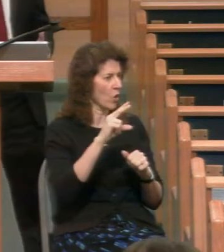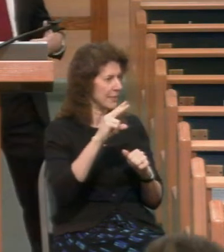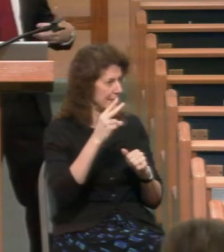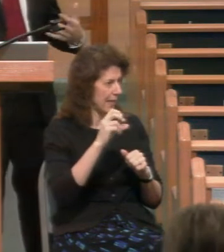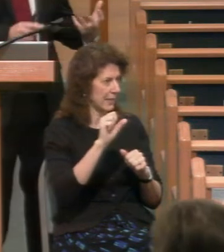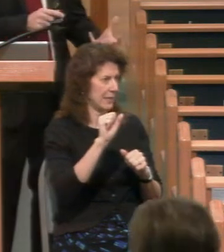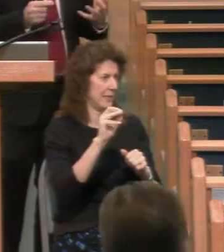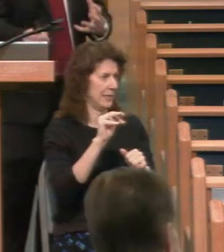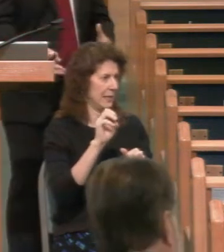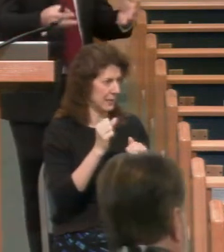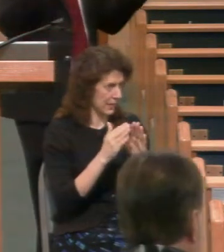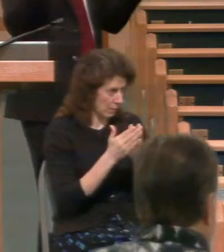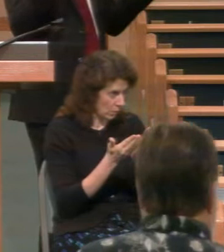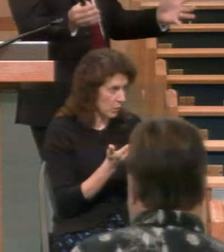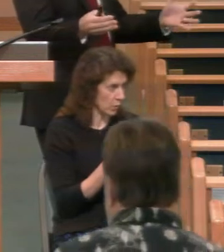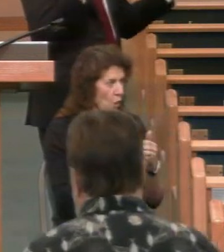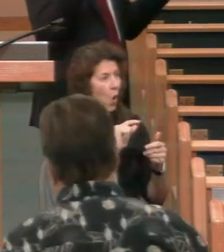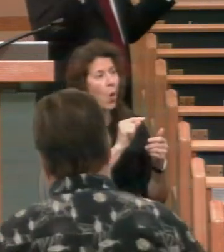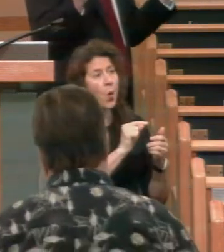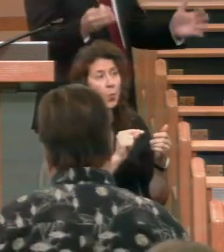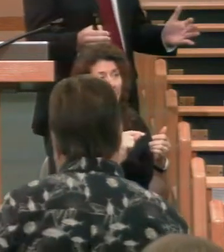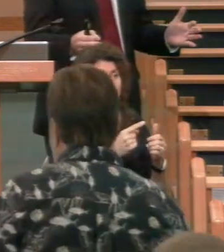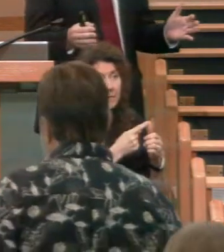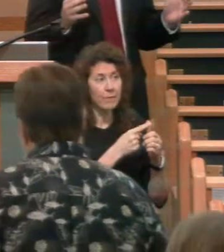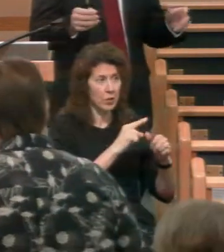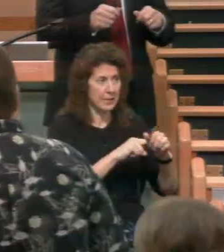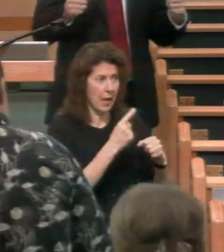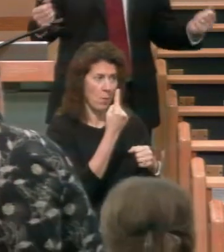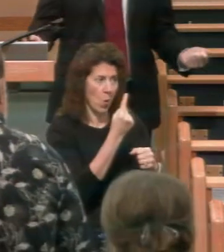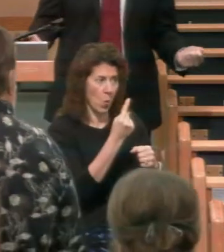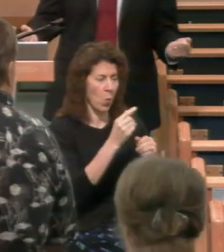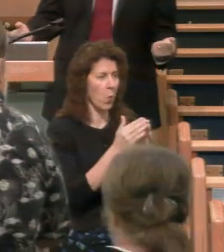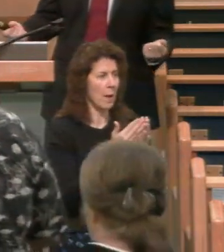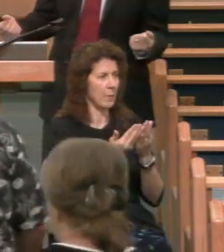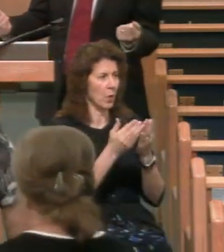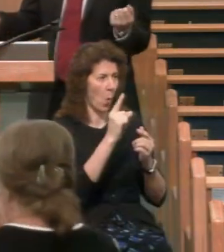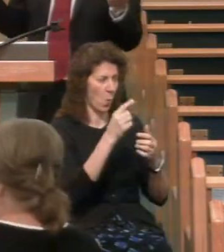1 and 2 Samuel was written as one book, one scroll.